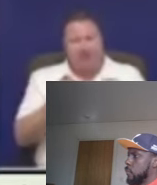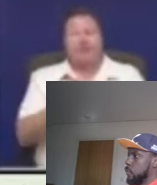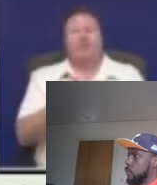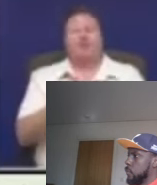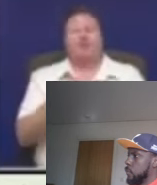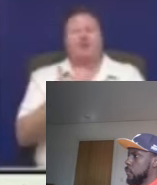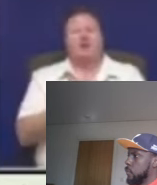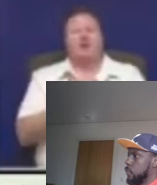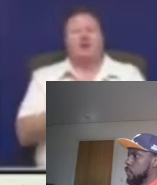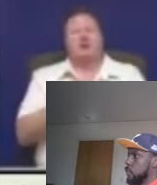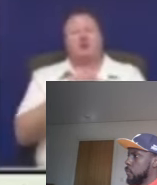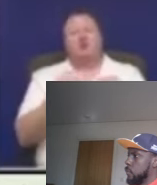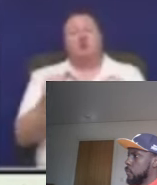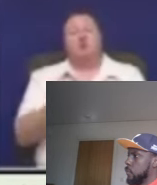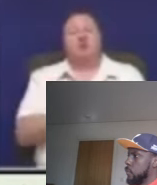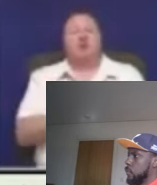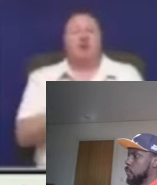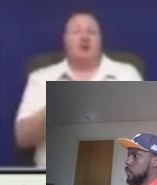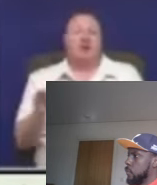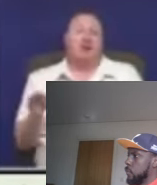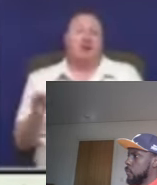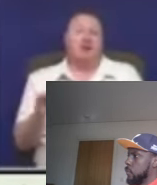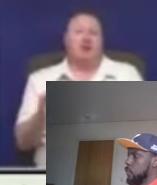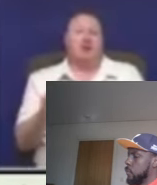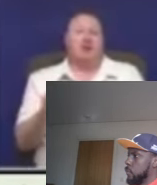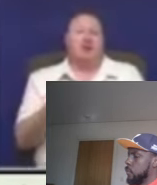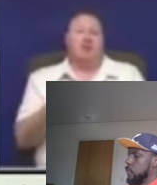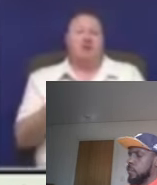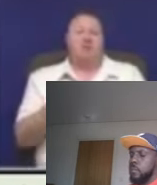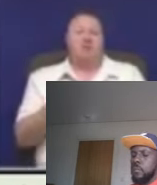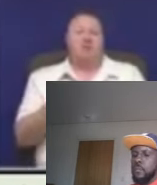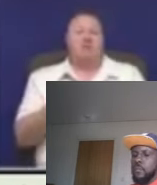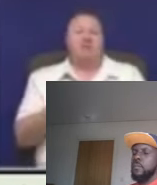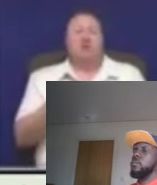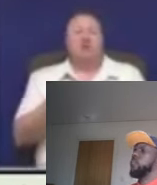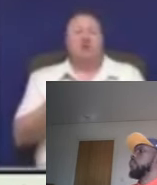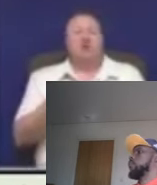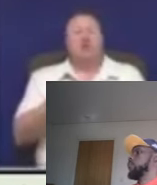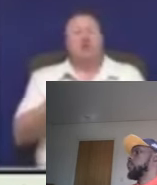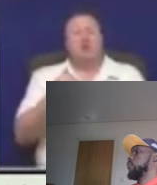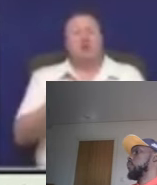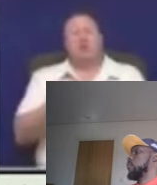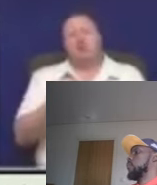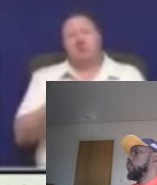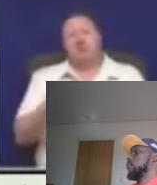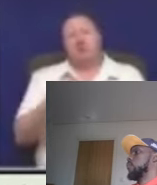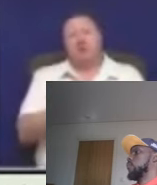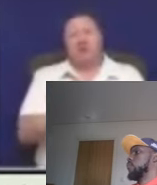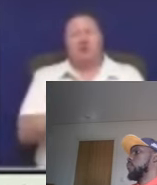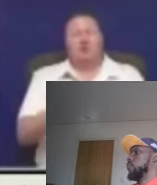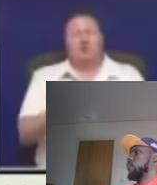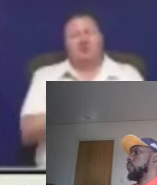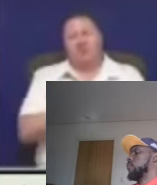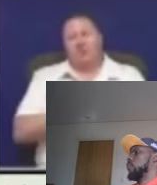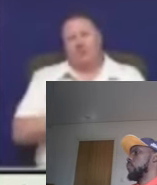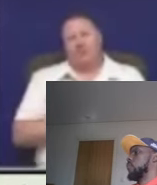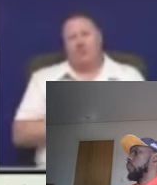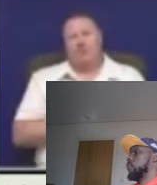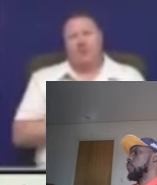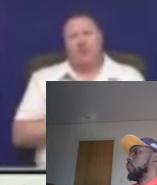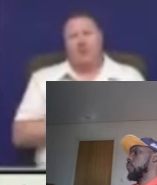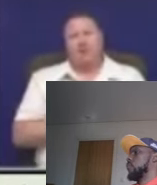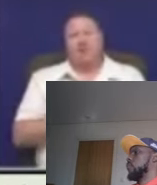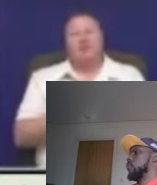end to the severe delays that have plagued in construction projects across the country. Deputy Speaker, honourable members, we are